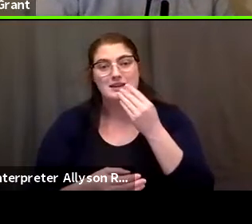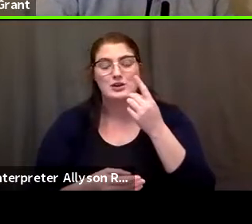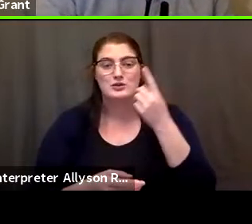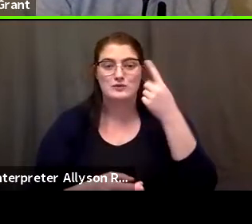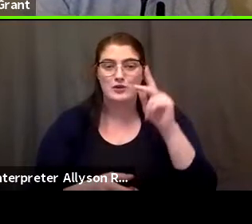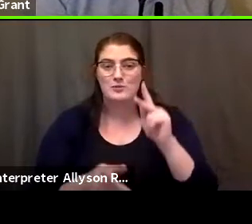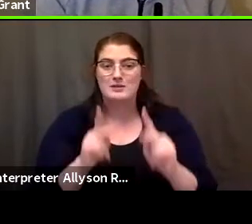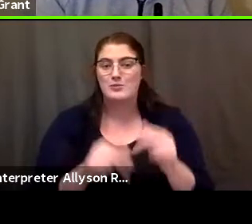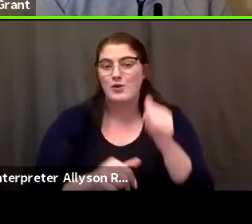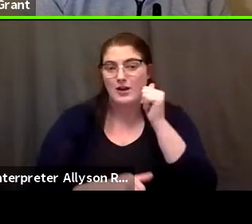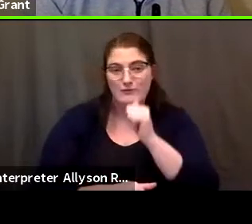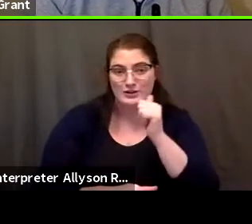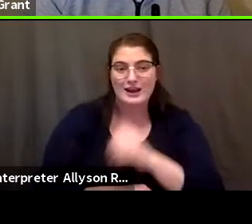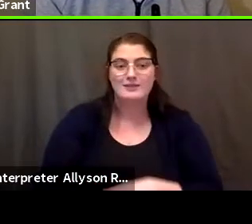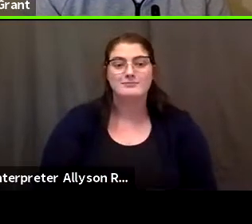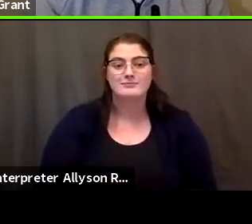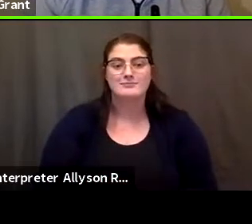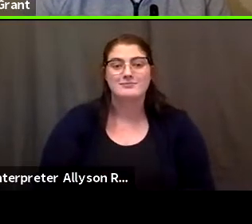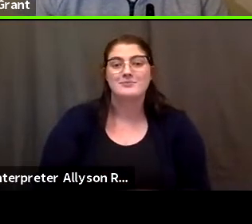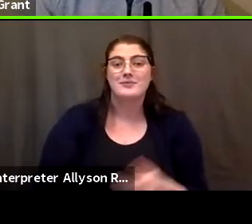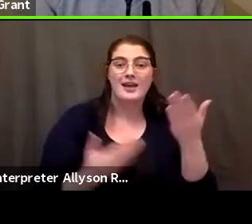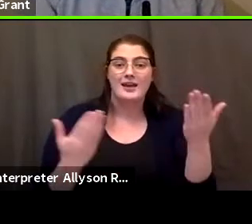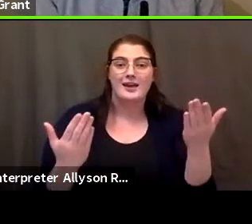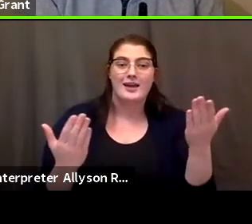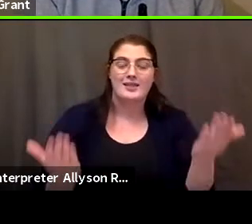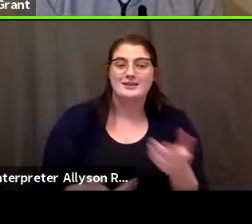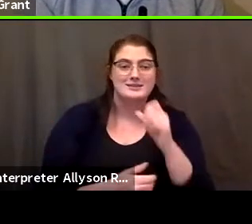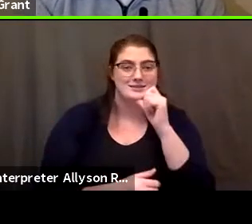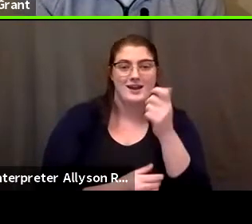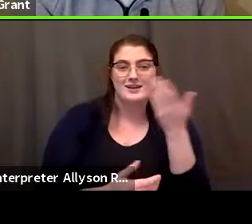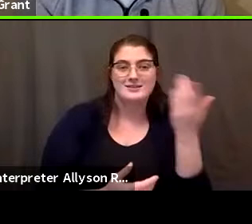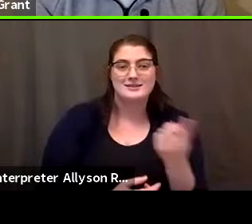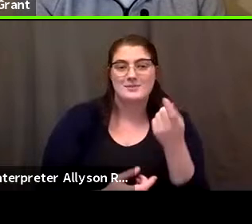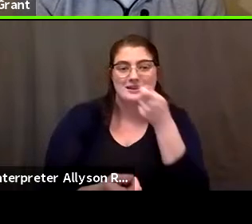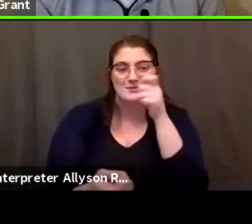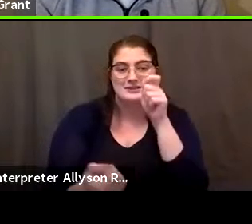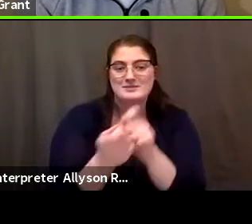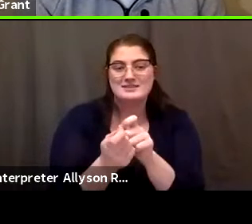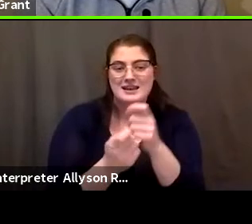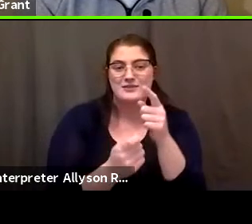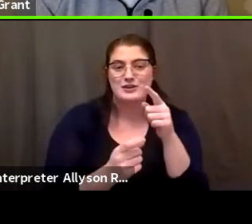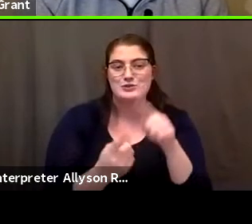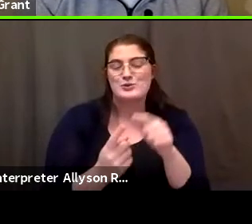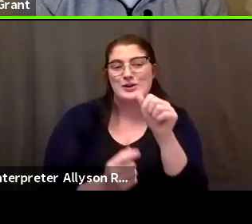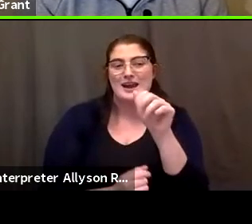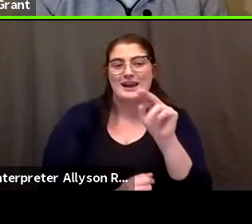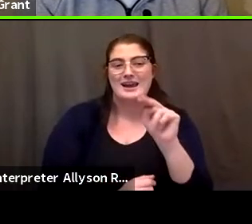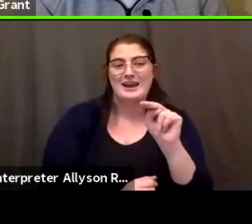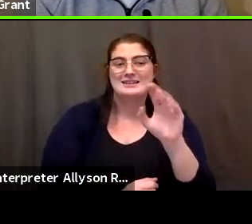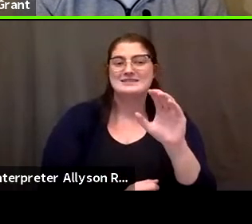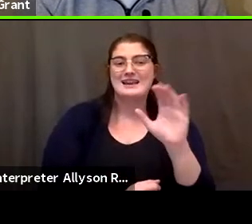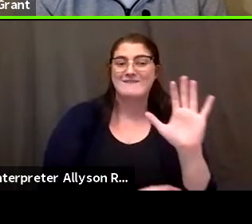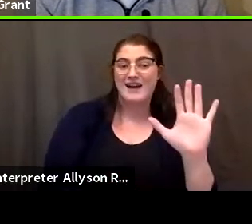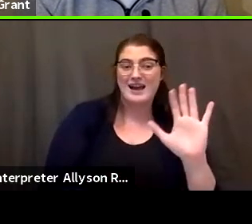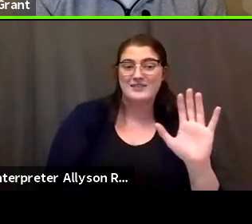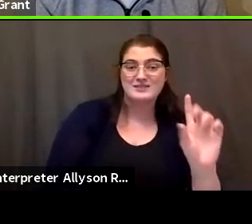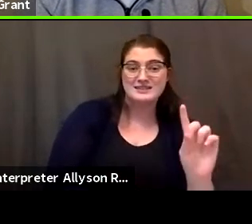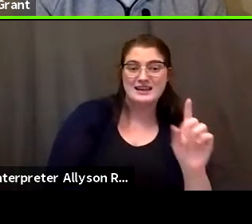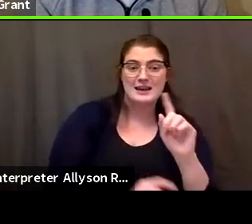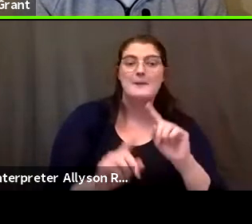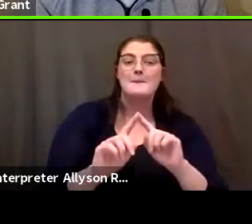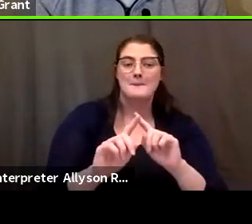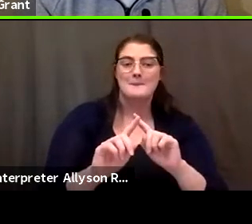basis. This is not something that is specific to ANC 5D, but it is specific to the